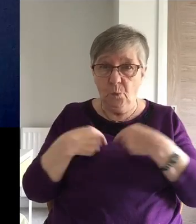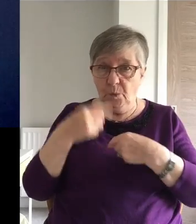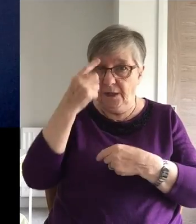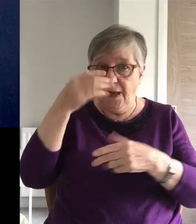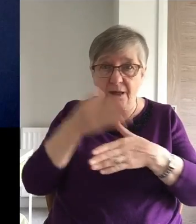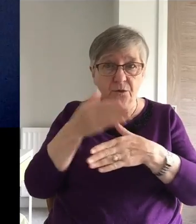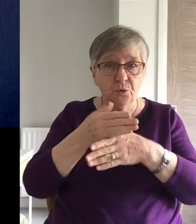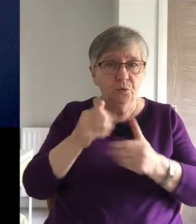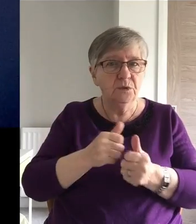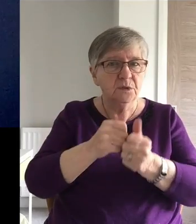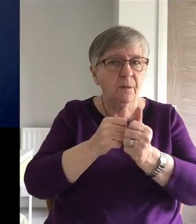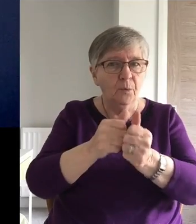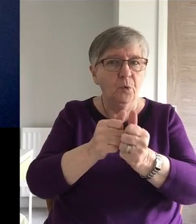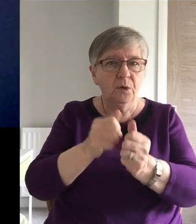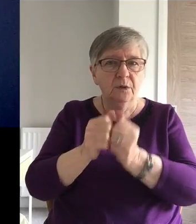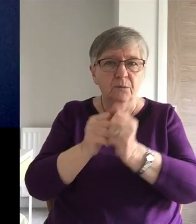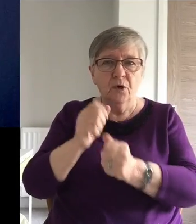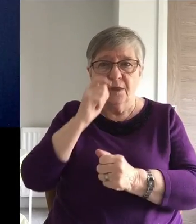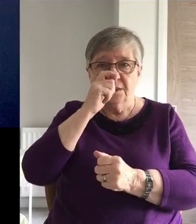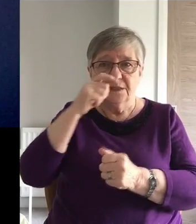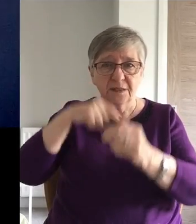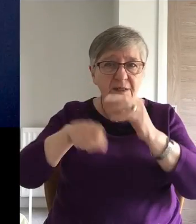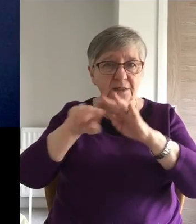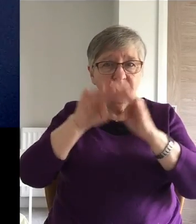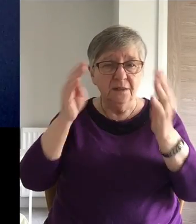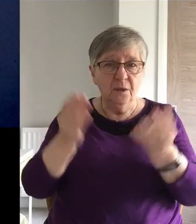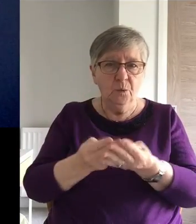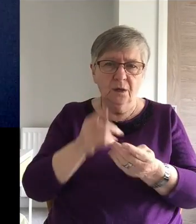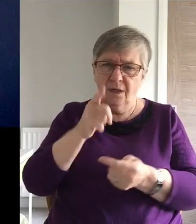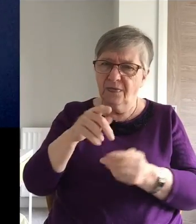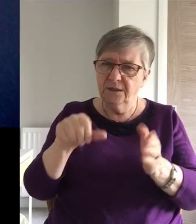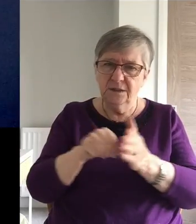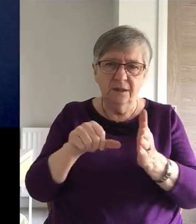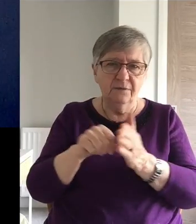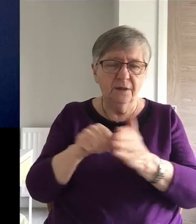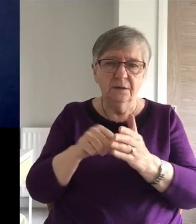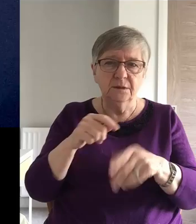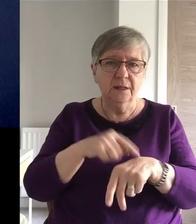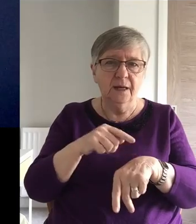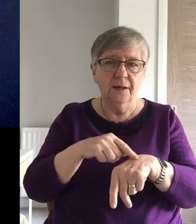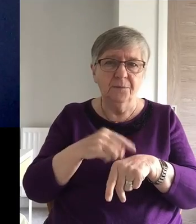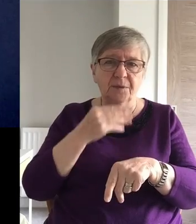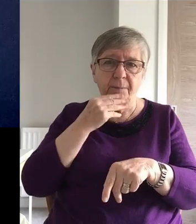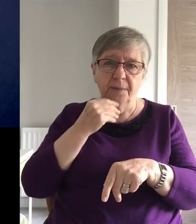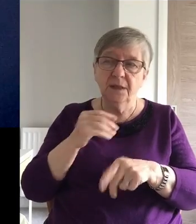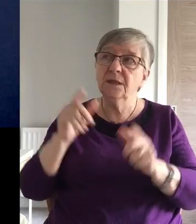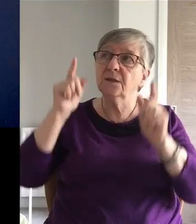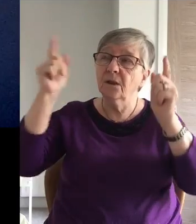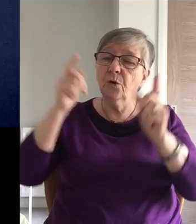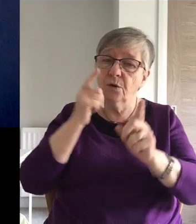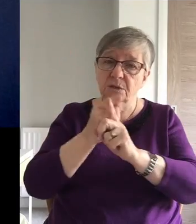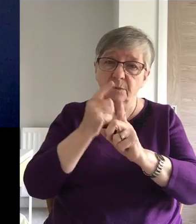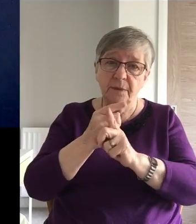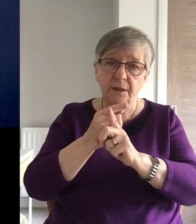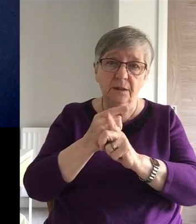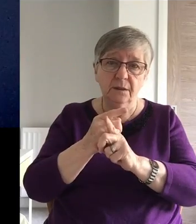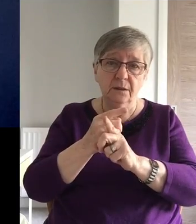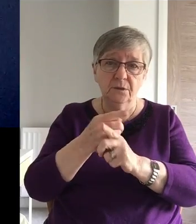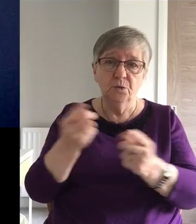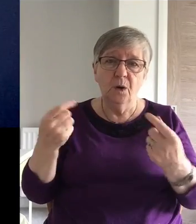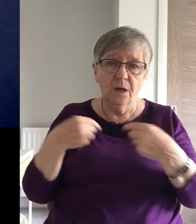to support our brothers and sisters across the world in this really trying time, please, Lord, speak.